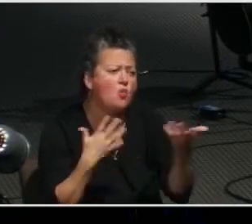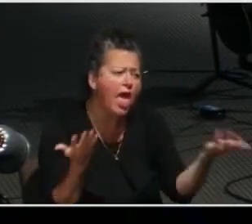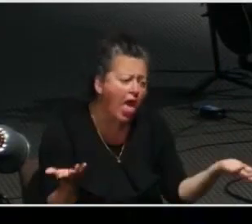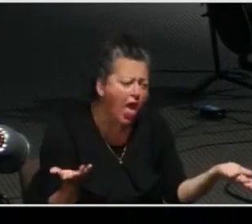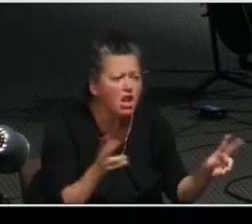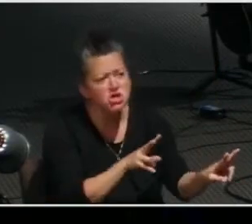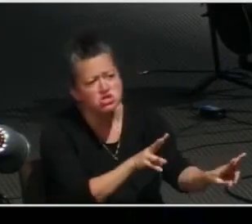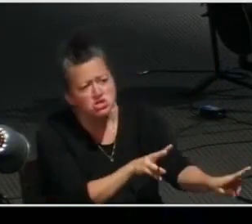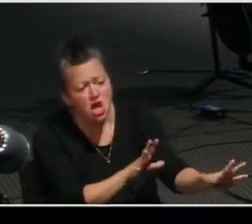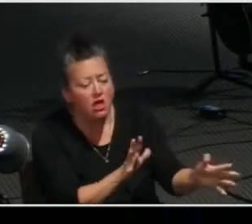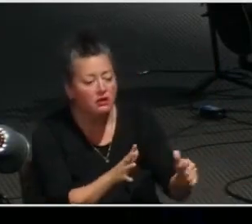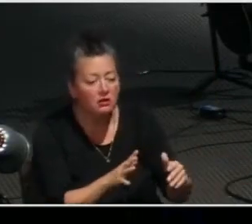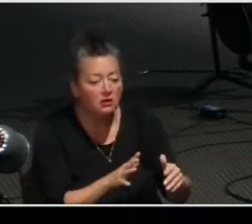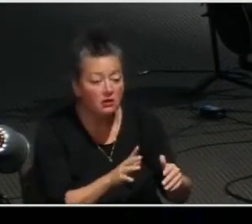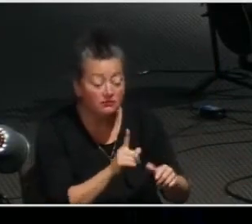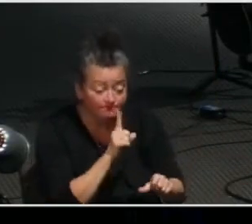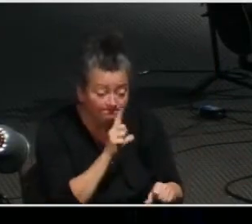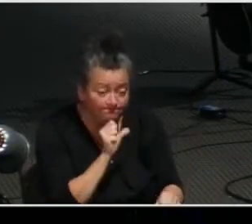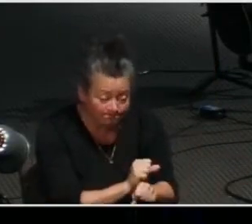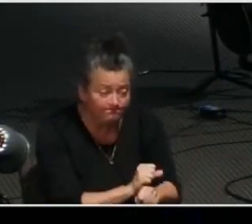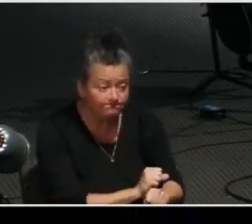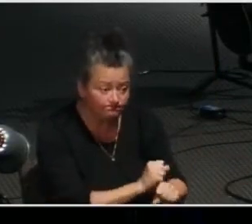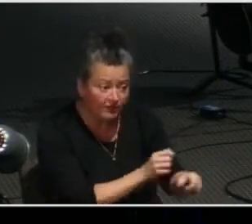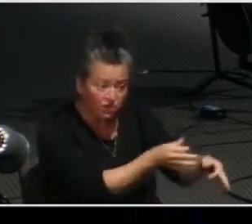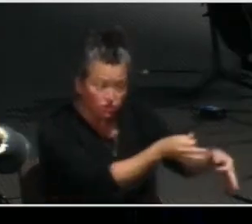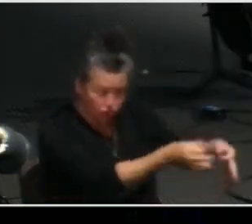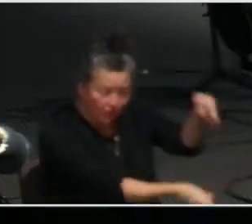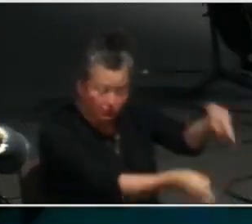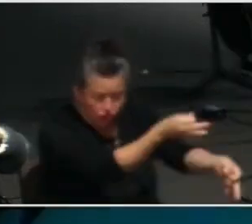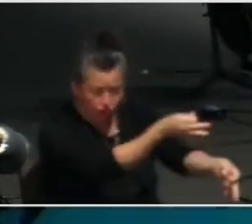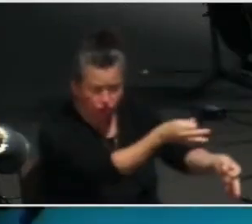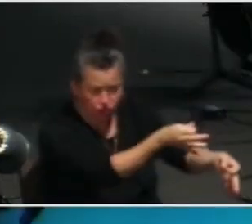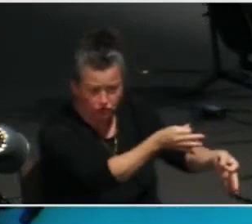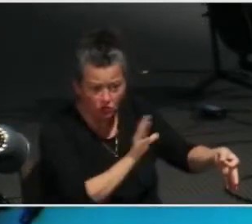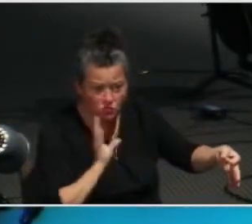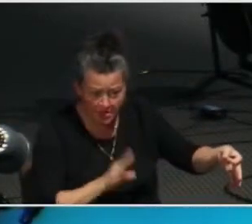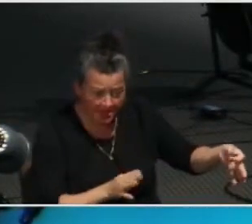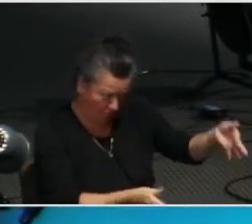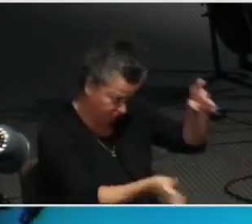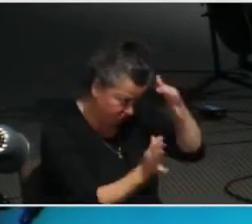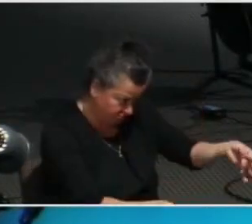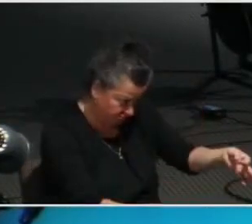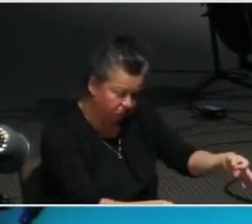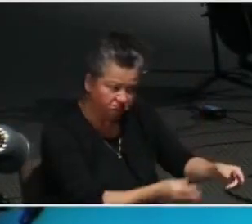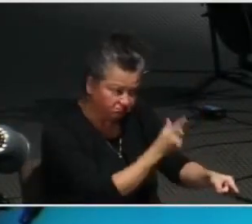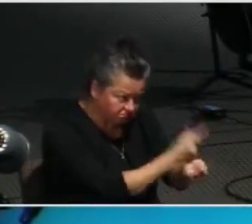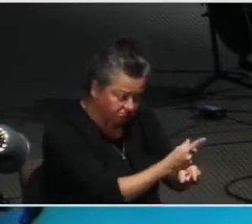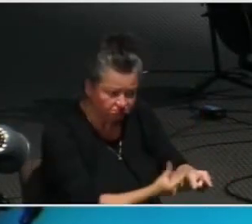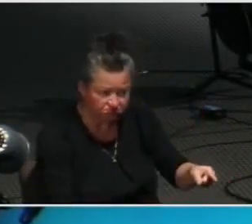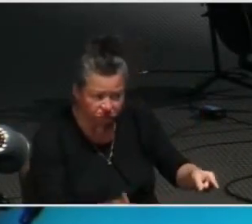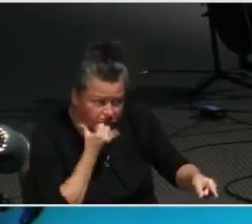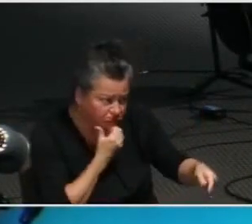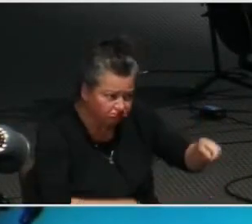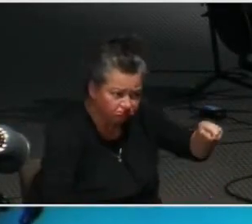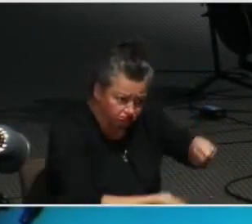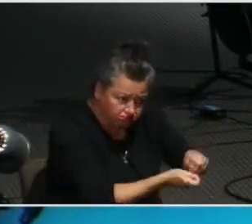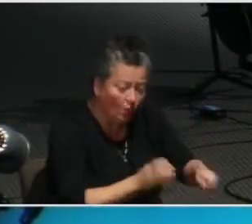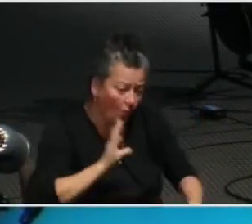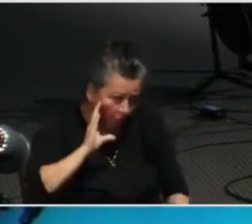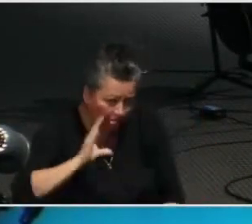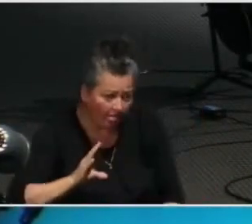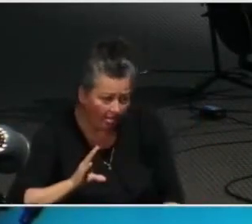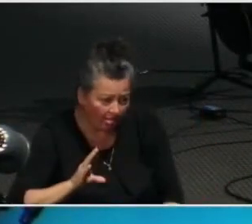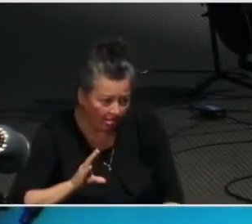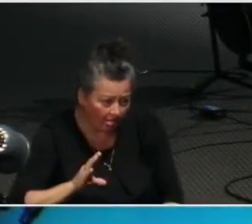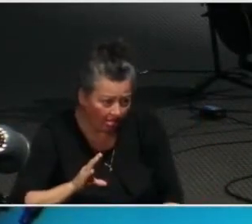judged as their flesh, as flesh. And at the end of verse 3, he even uses the phrase,